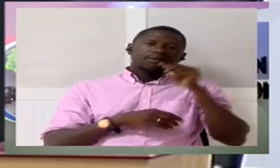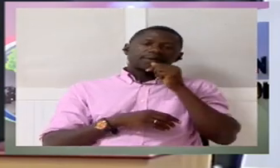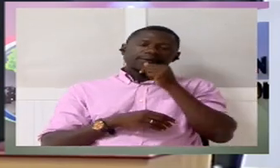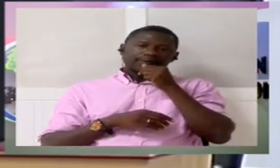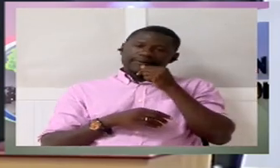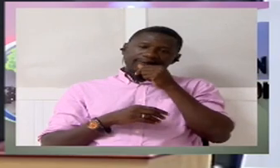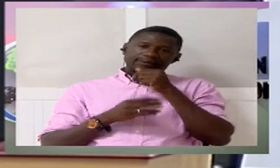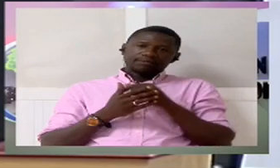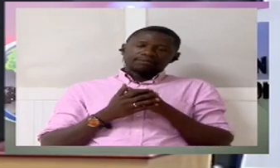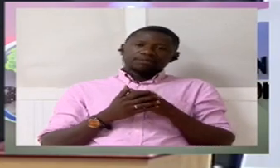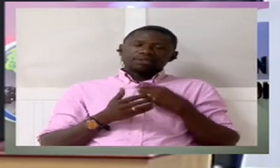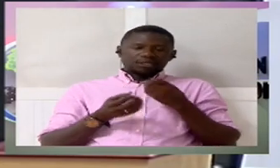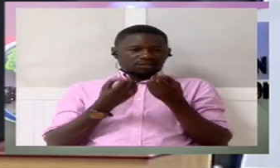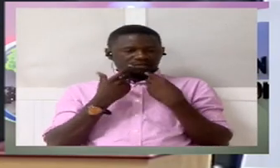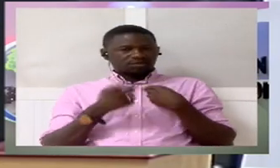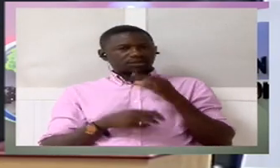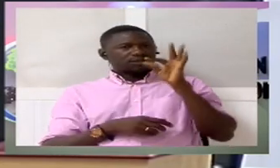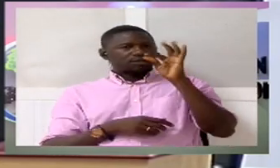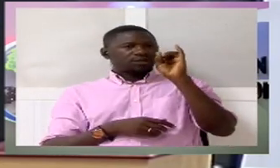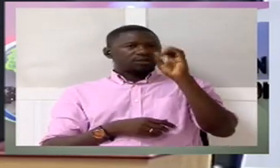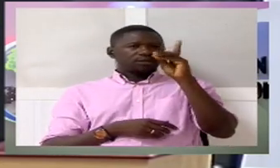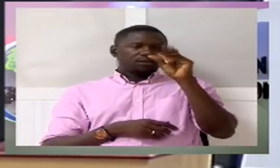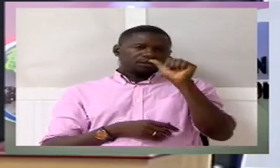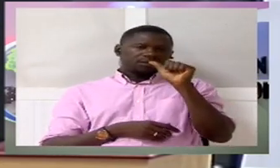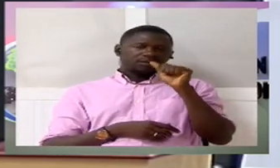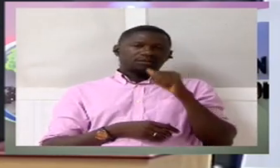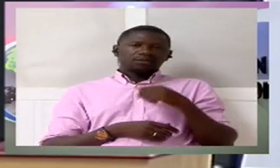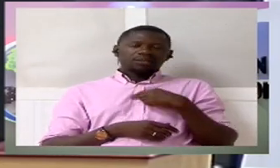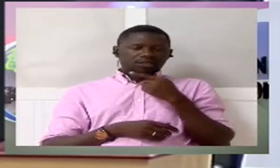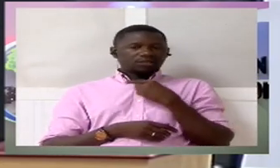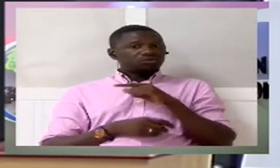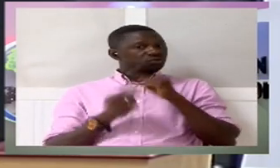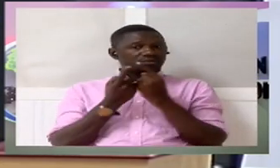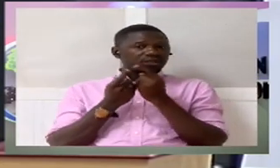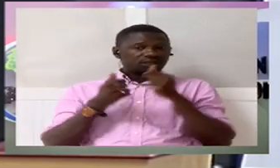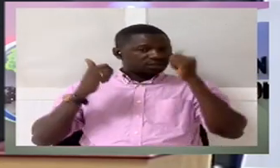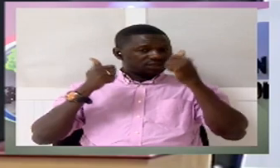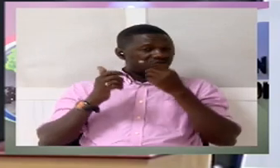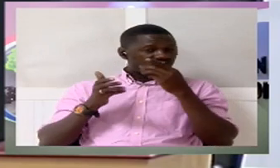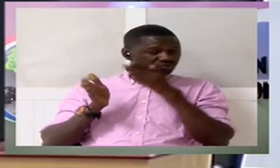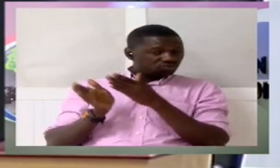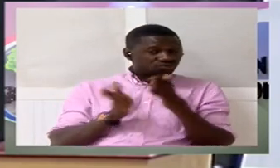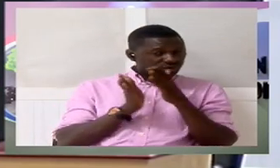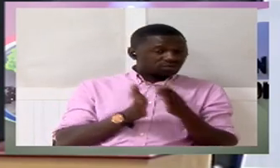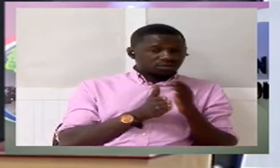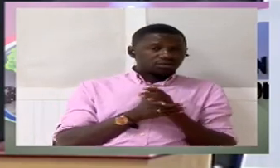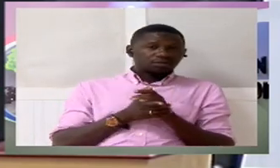out and left. He said to me, Tida, something is cooking. Said to me, something is cooking.